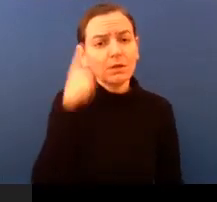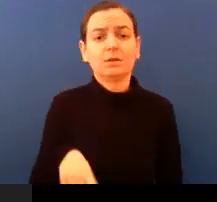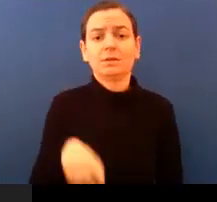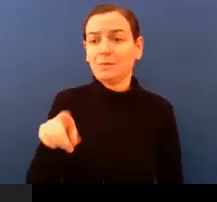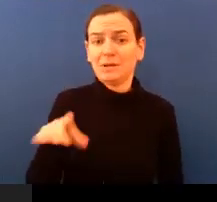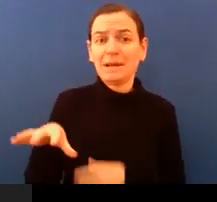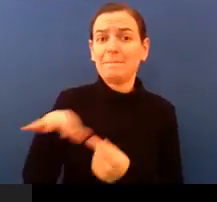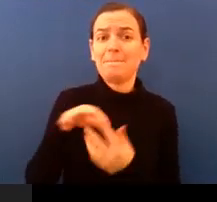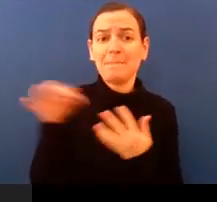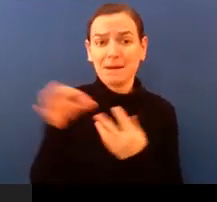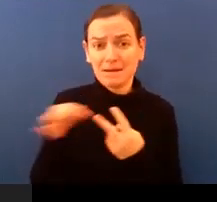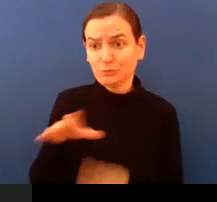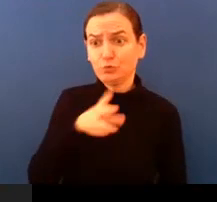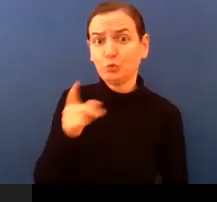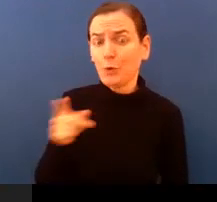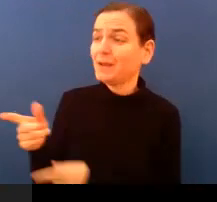O&M training is needed.